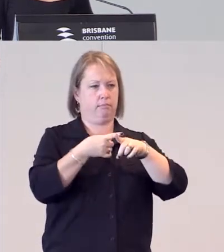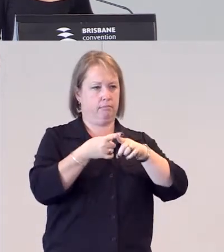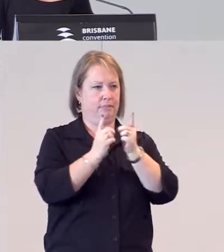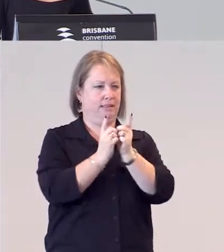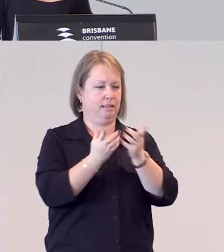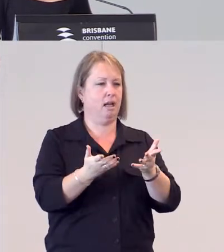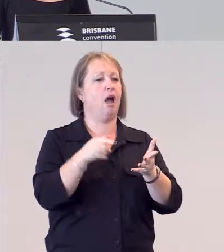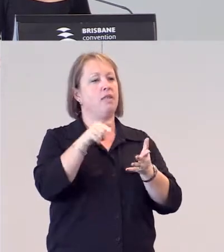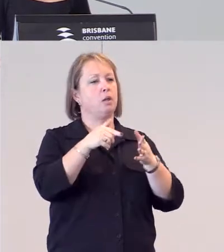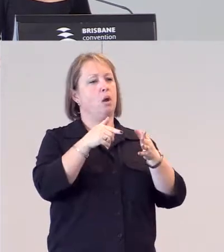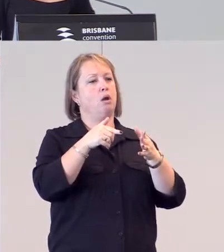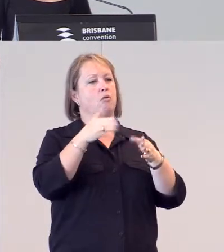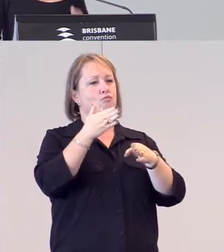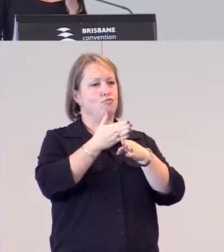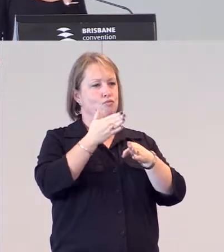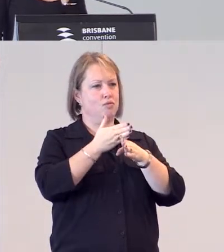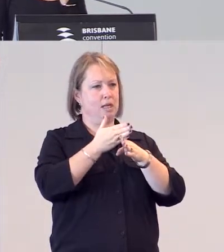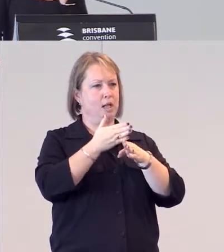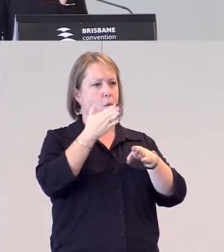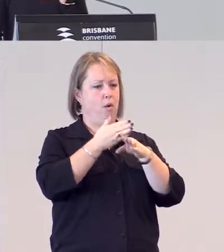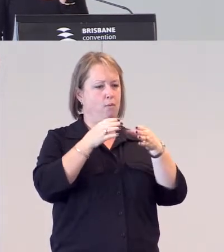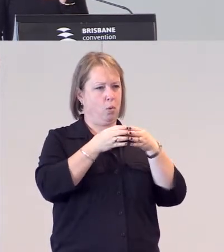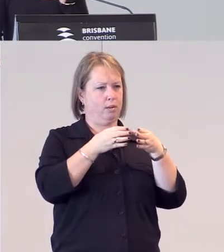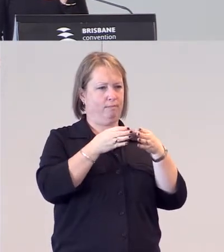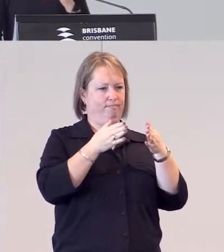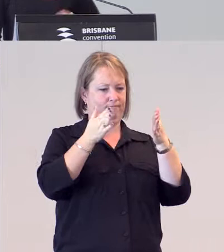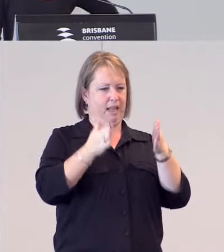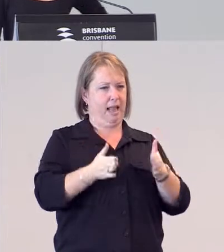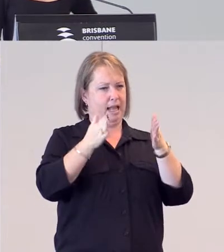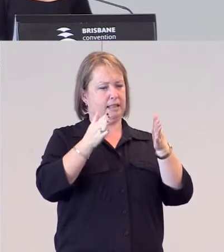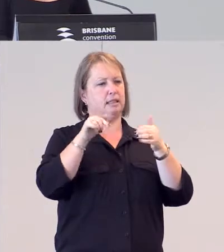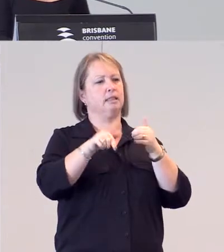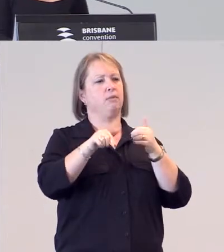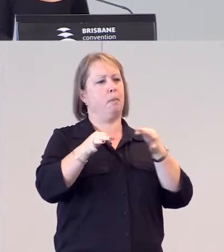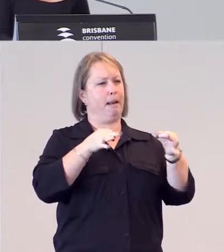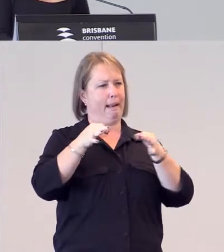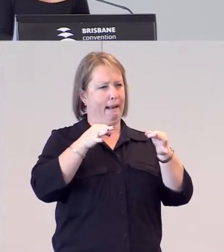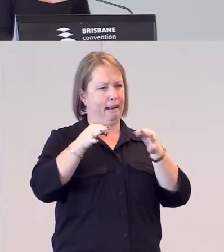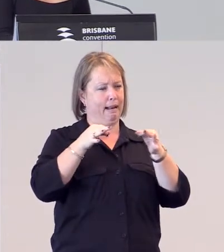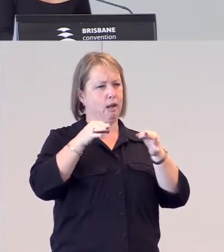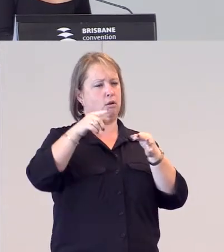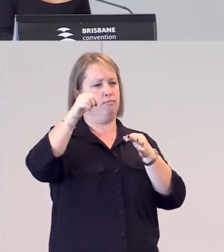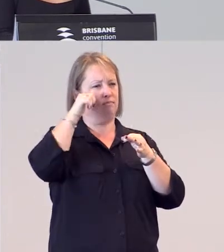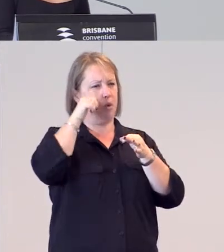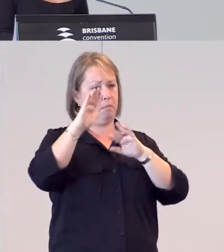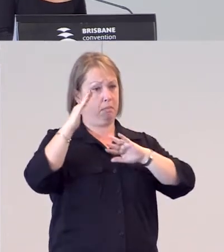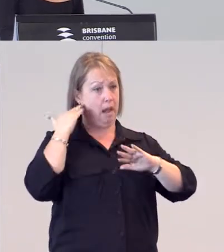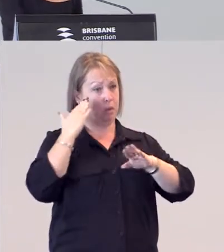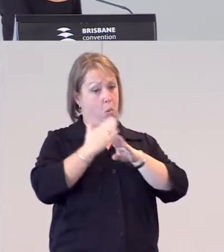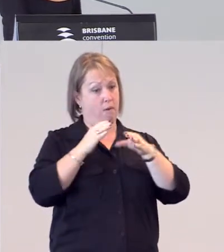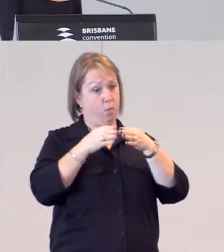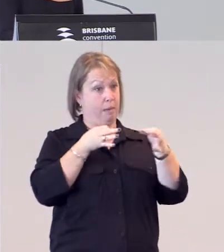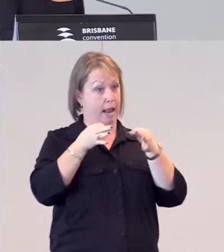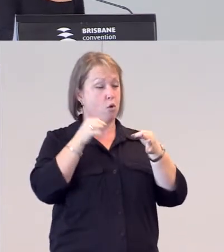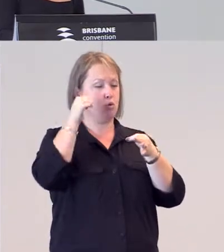phase of the workforce planning process. And anyone who has done workforce planning will realise that this is where you spend most of